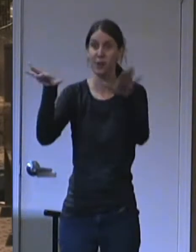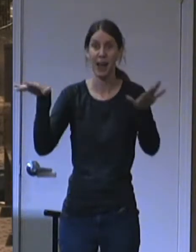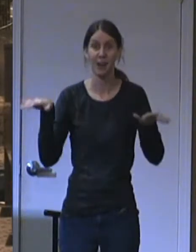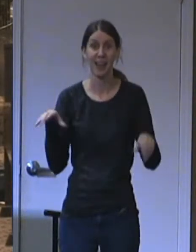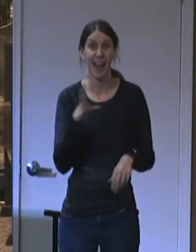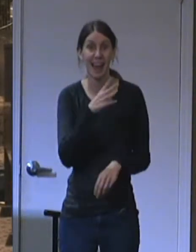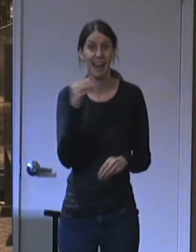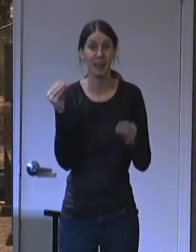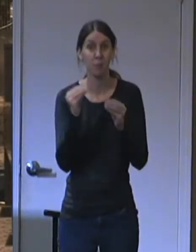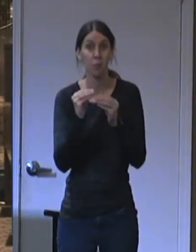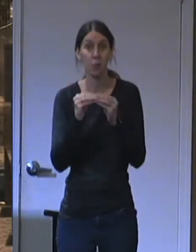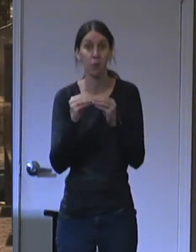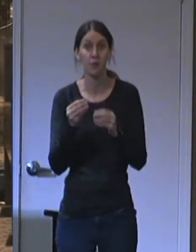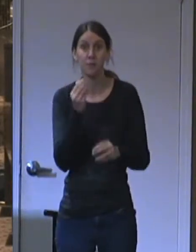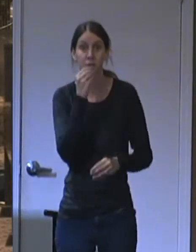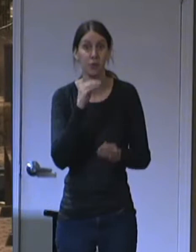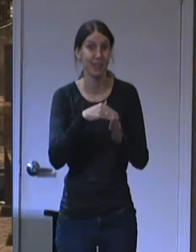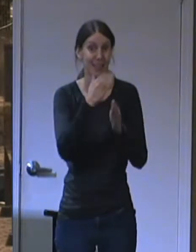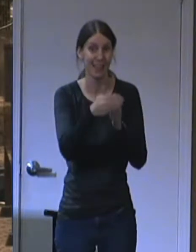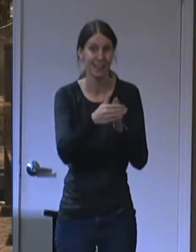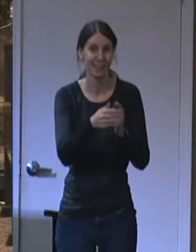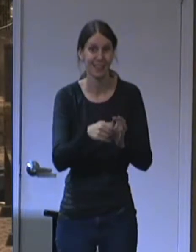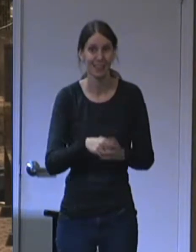You see, when Jesus gets in,